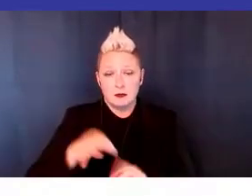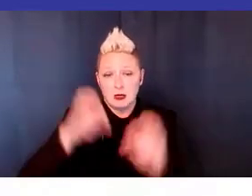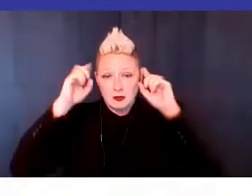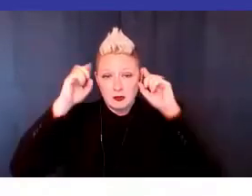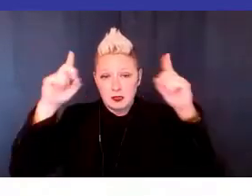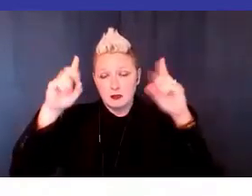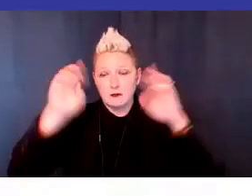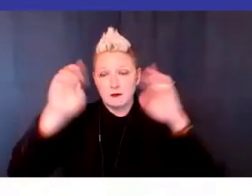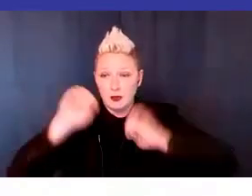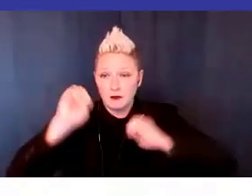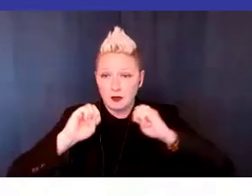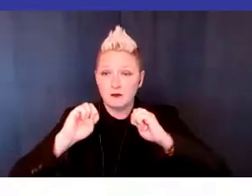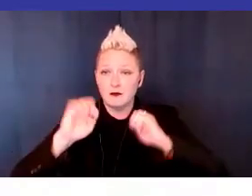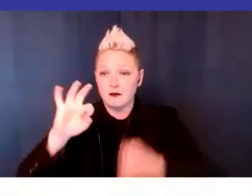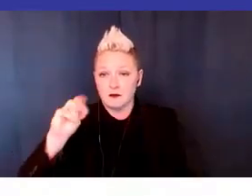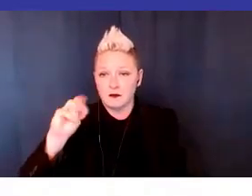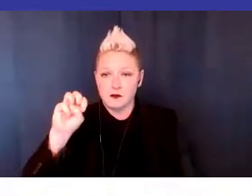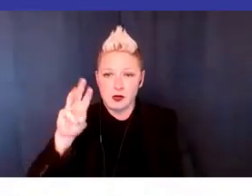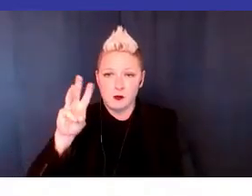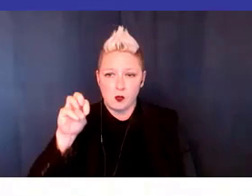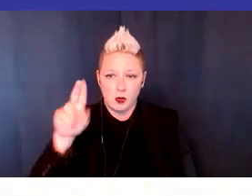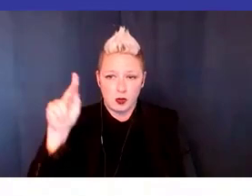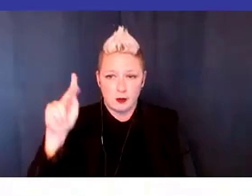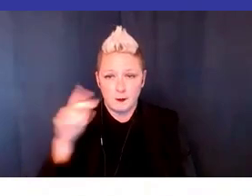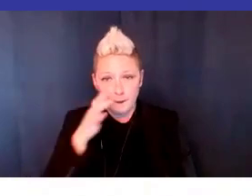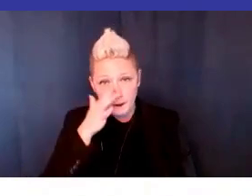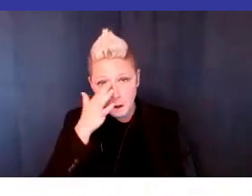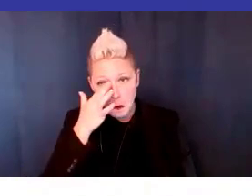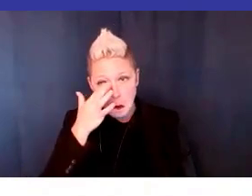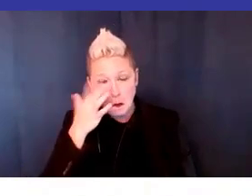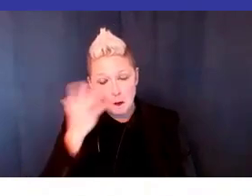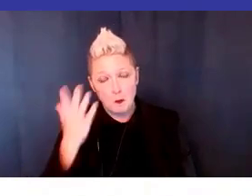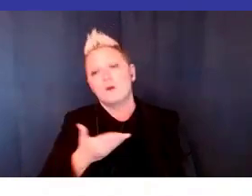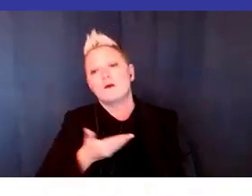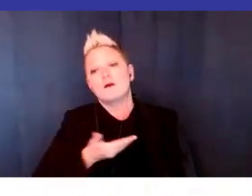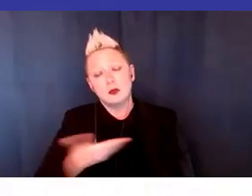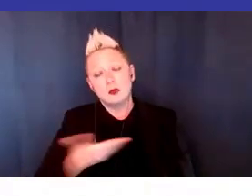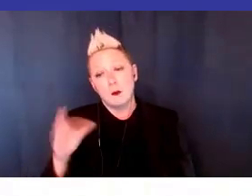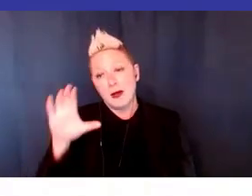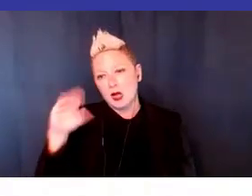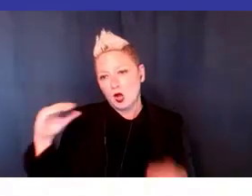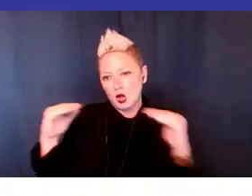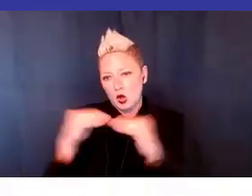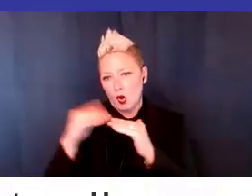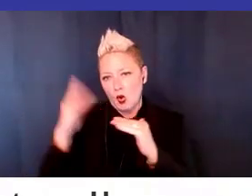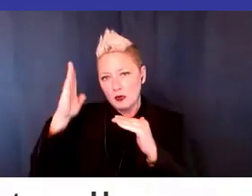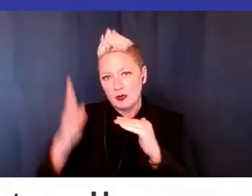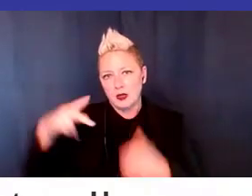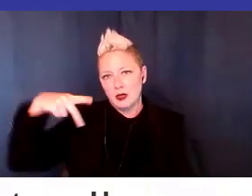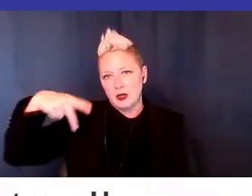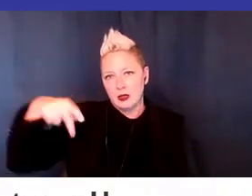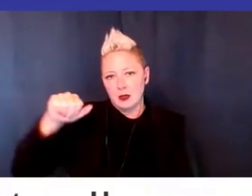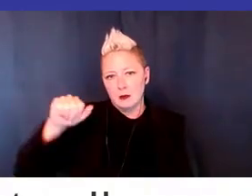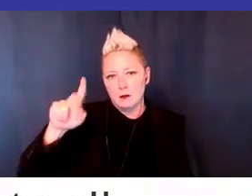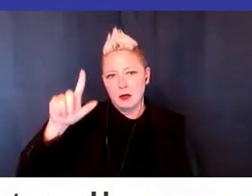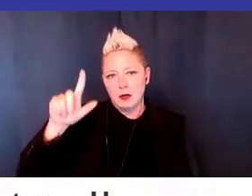framework. And it's my great pleasure to introduce my co-presenter for this section, Paula Volpiansky.